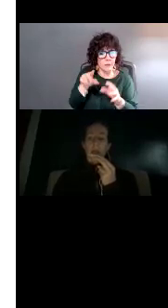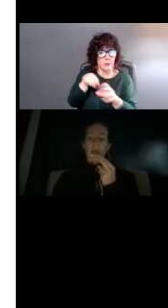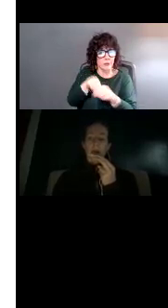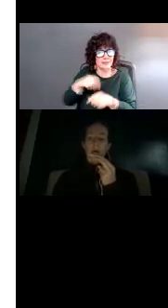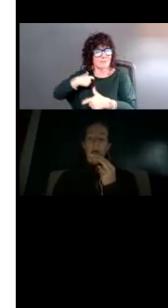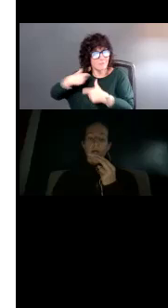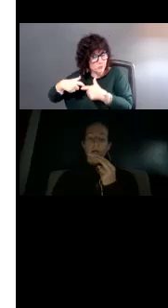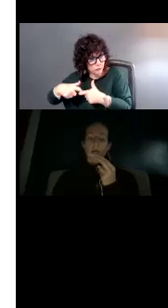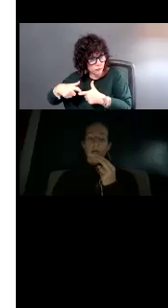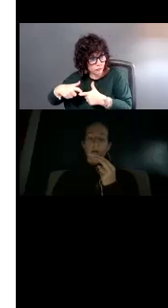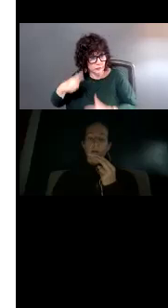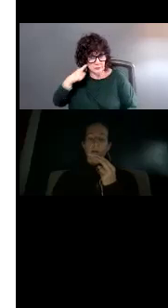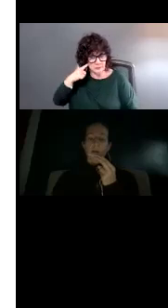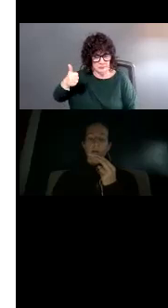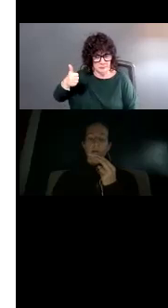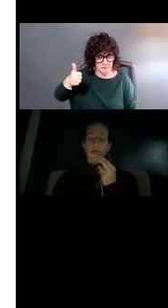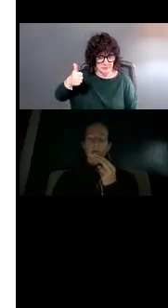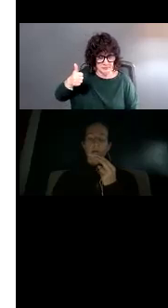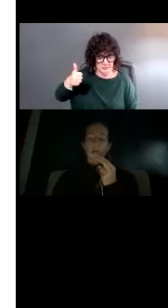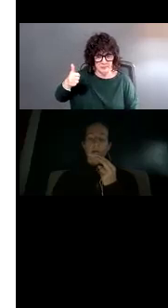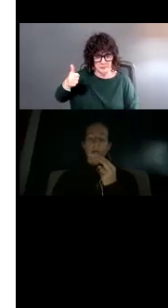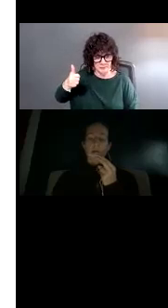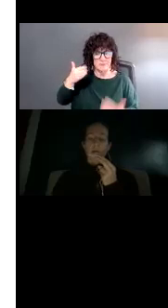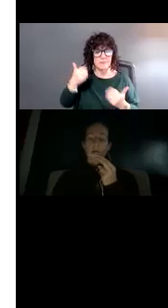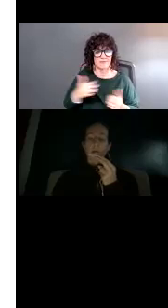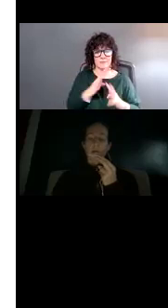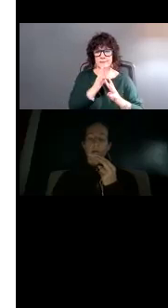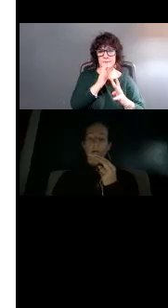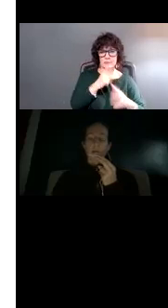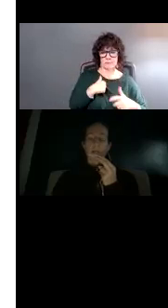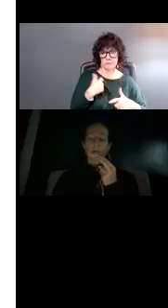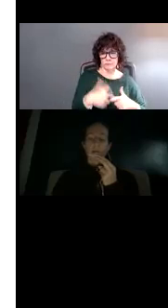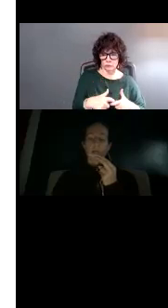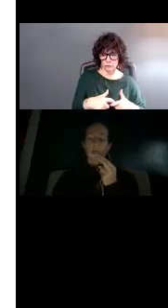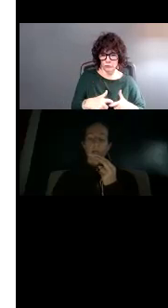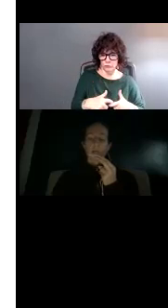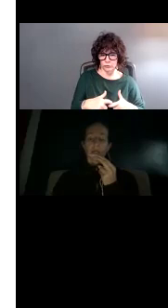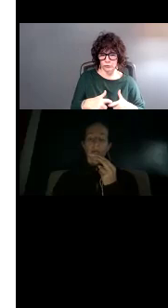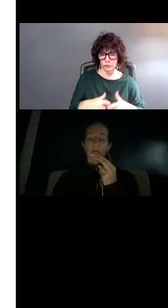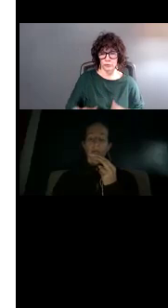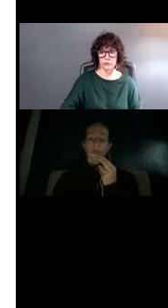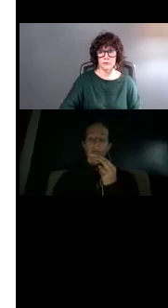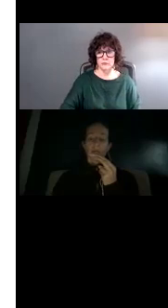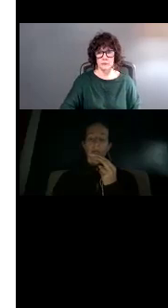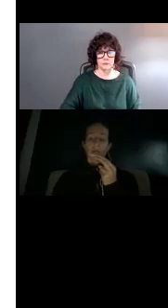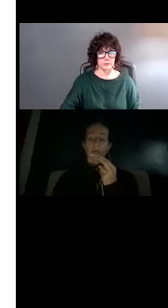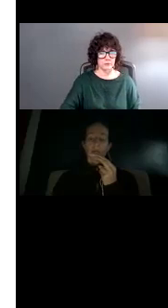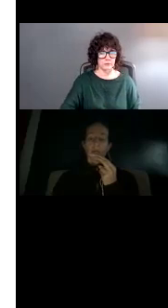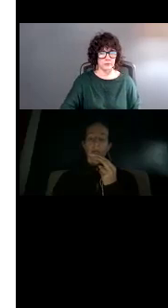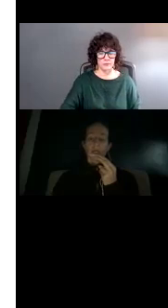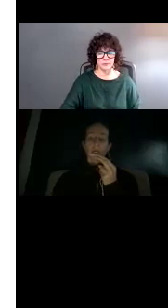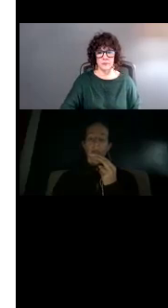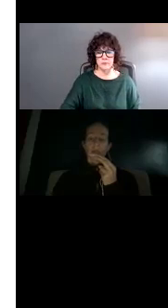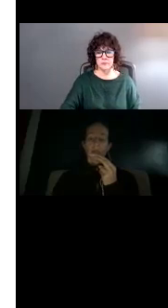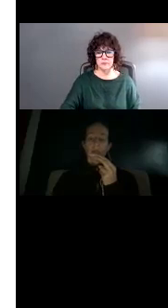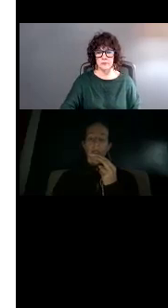Y ahora voy a hablar un poco en And now español. I am going to speak in Spanish, so please give